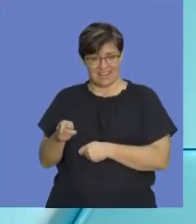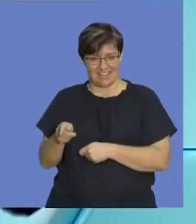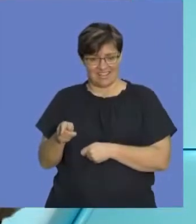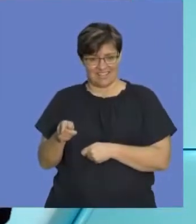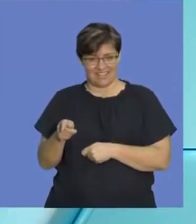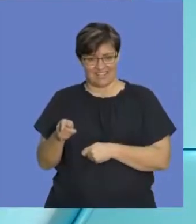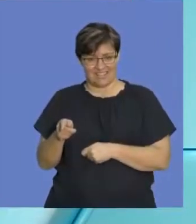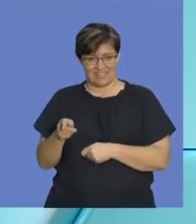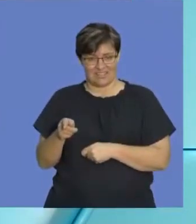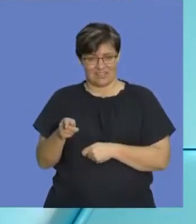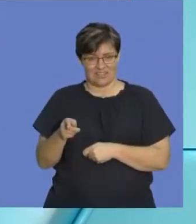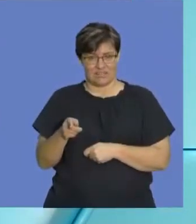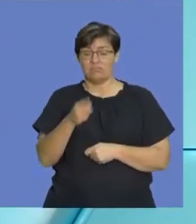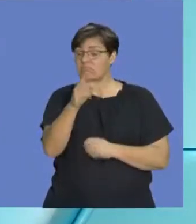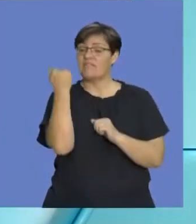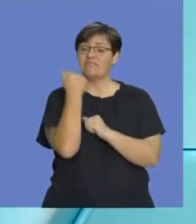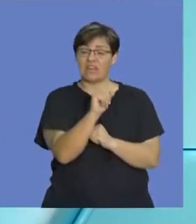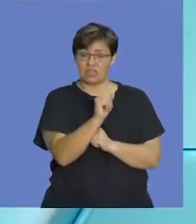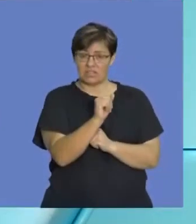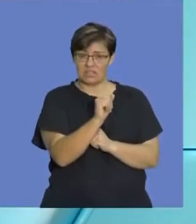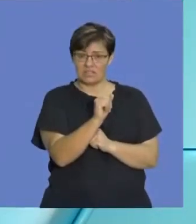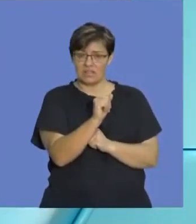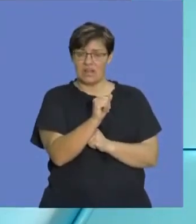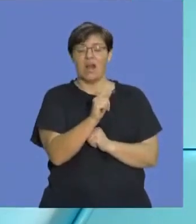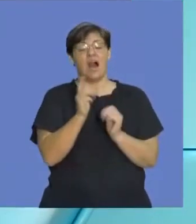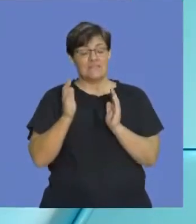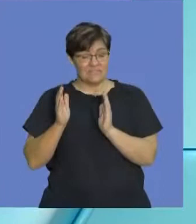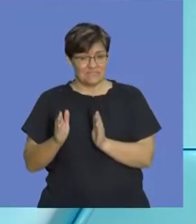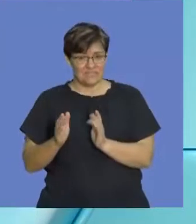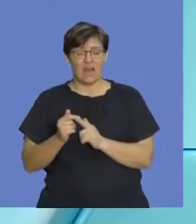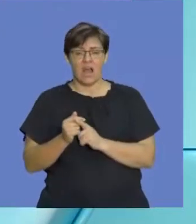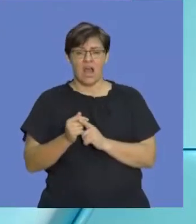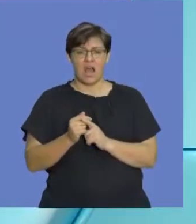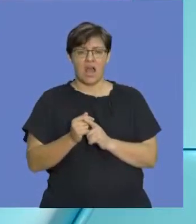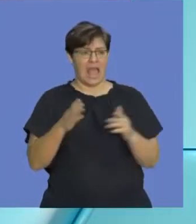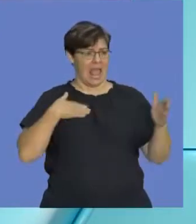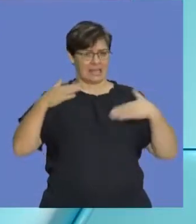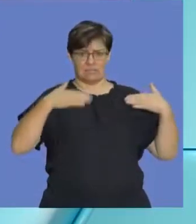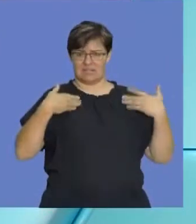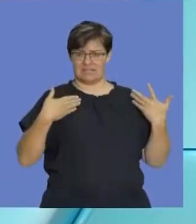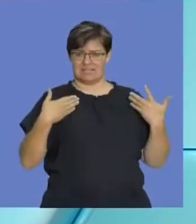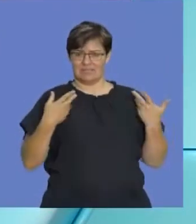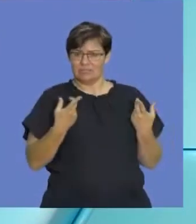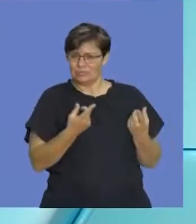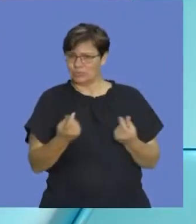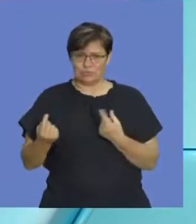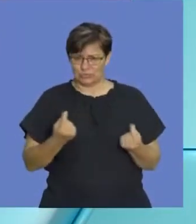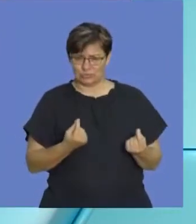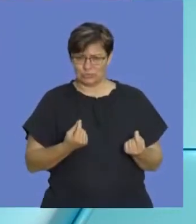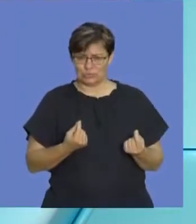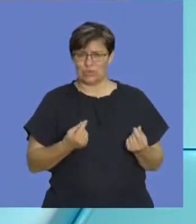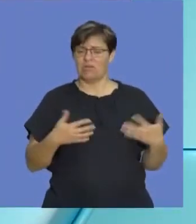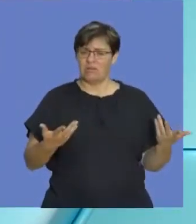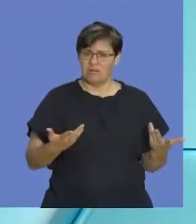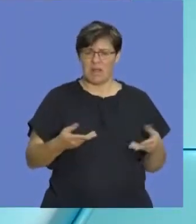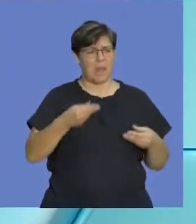your factory, you've got a section of your factory where the admin section is being concluded in terms of your paperwork,